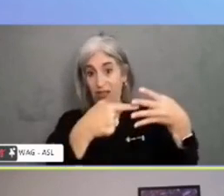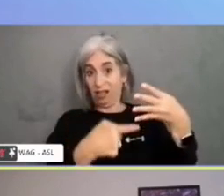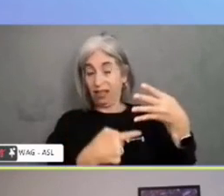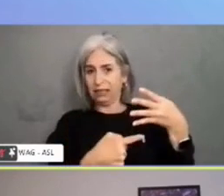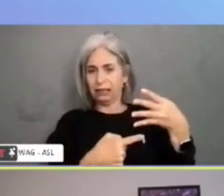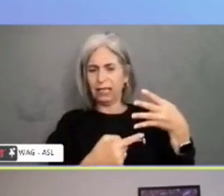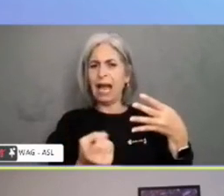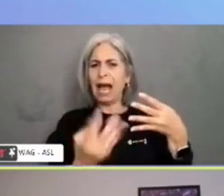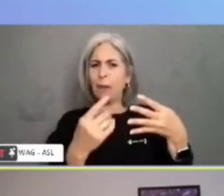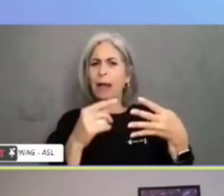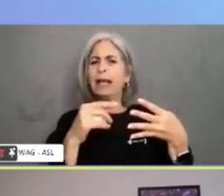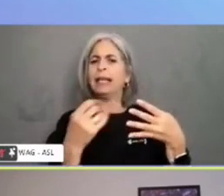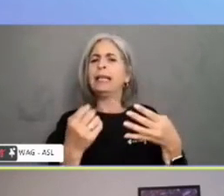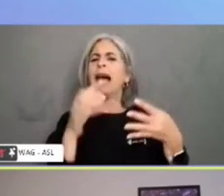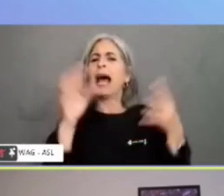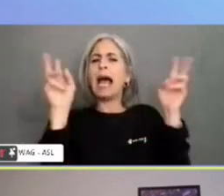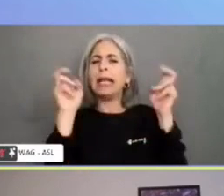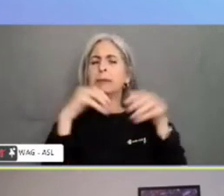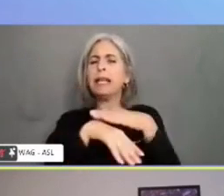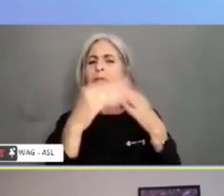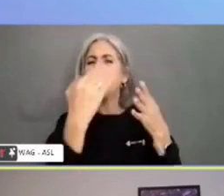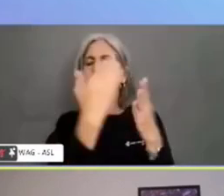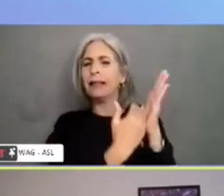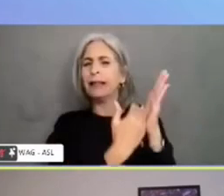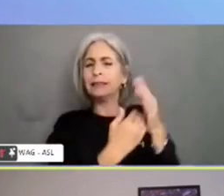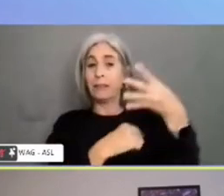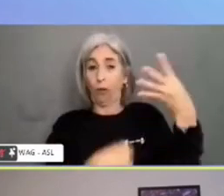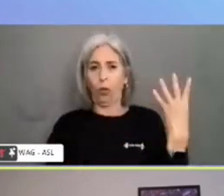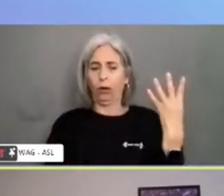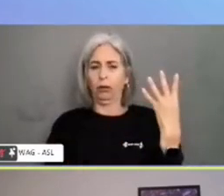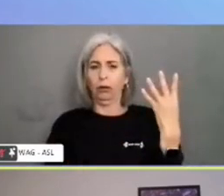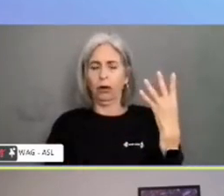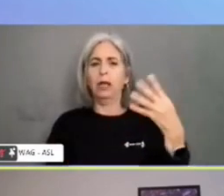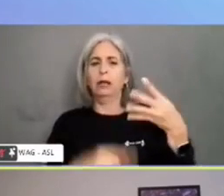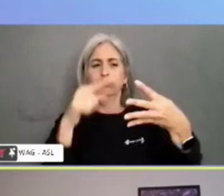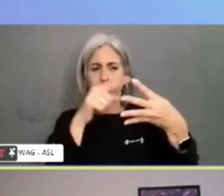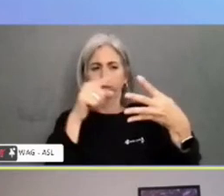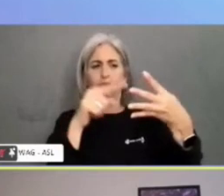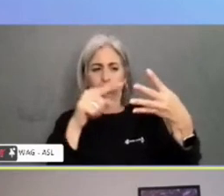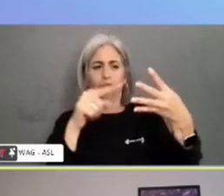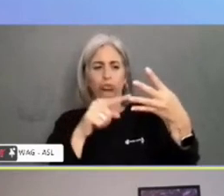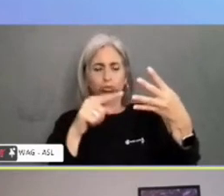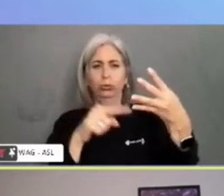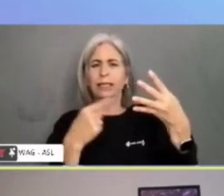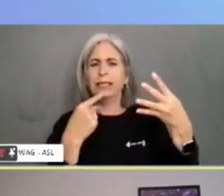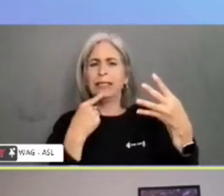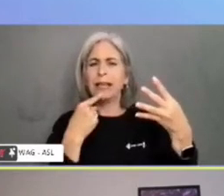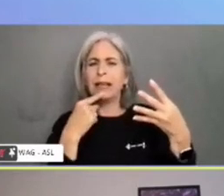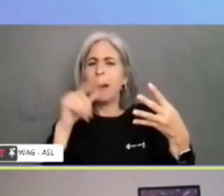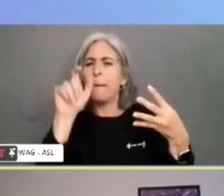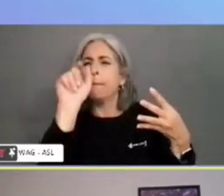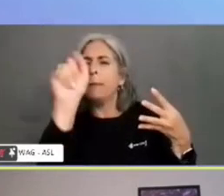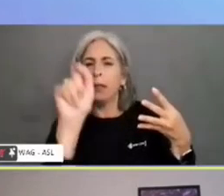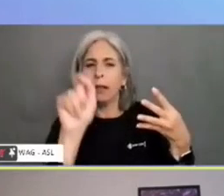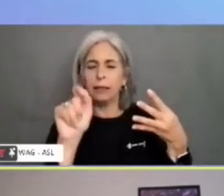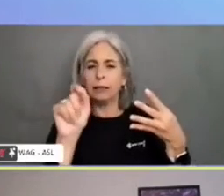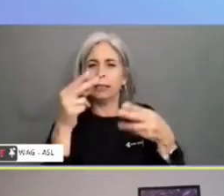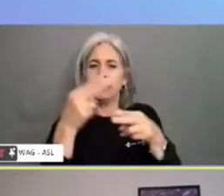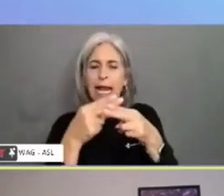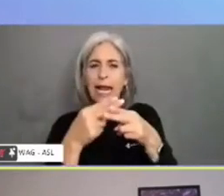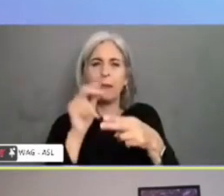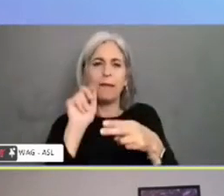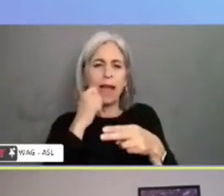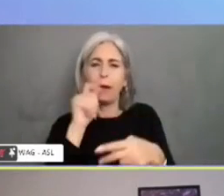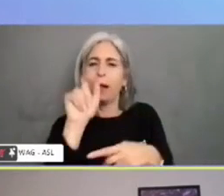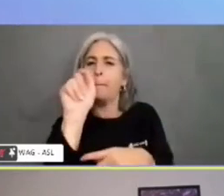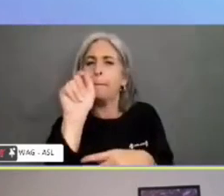many items were in the list. It let the user navigate item by item, and for every one, it said bullet, and then the list item, and then the